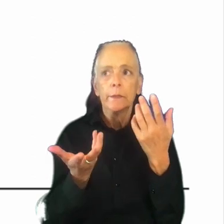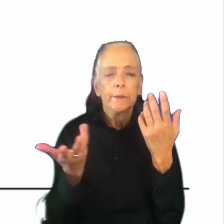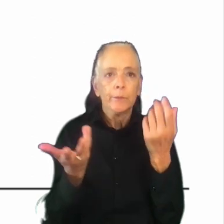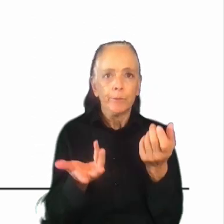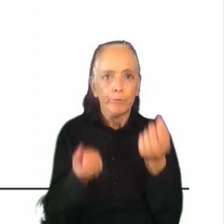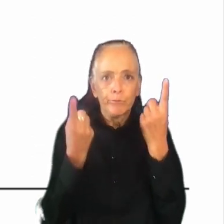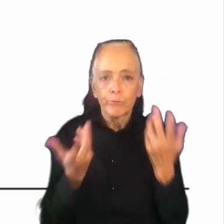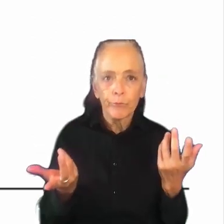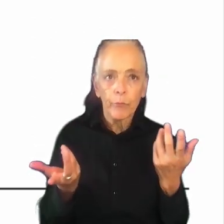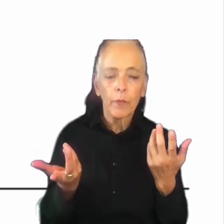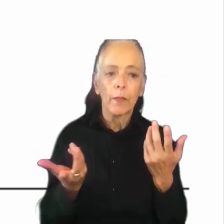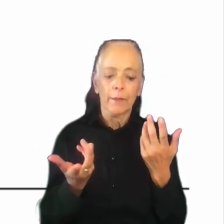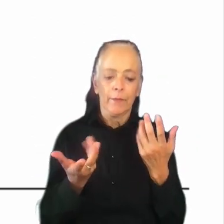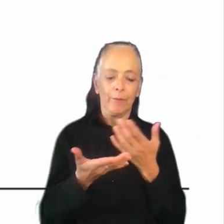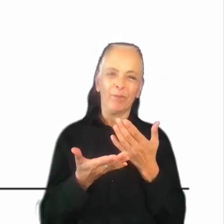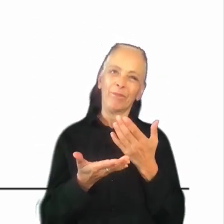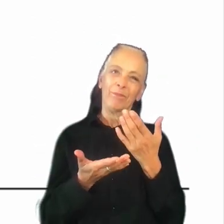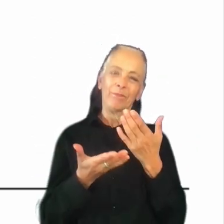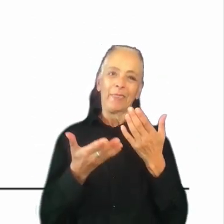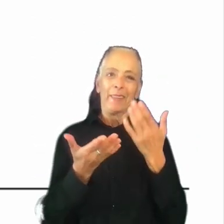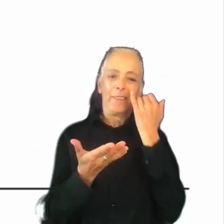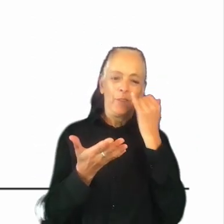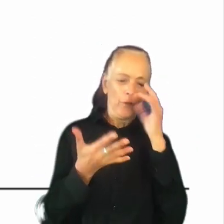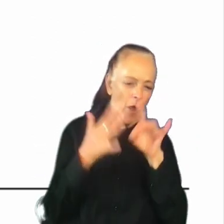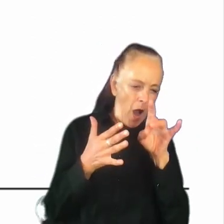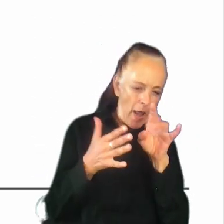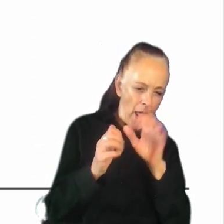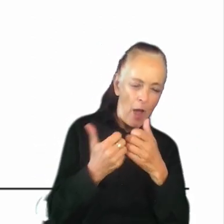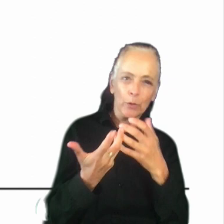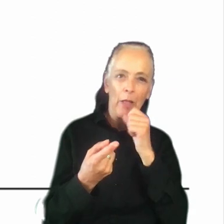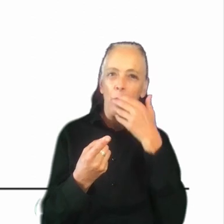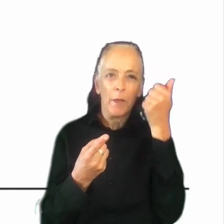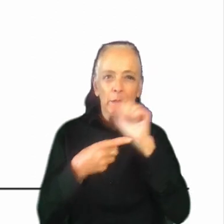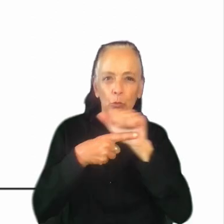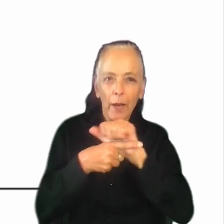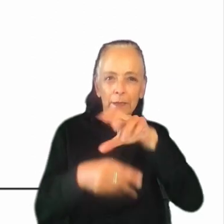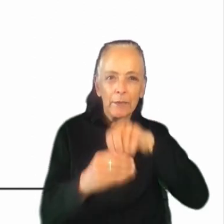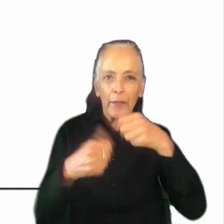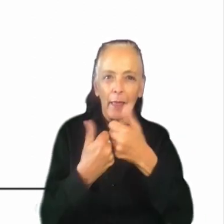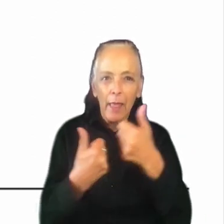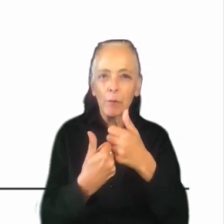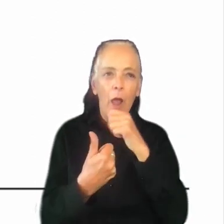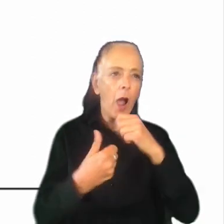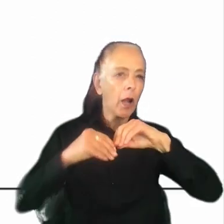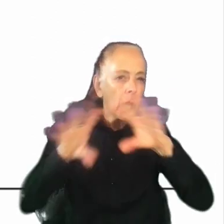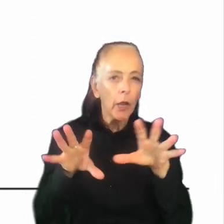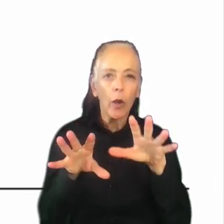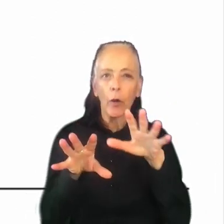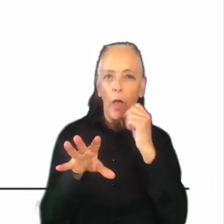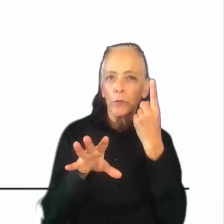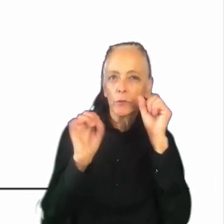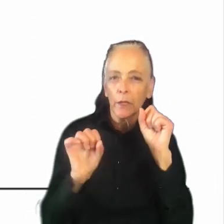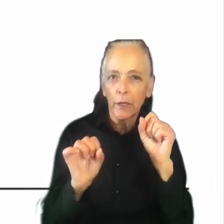do places that don't follow many of the best practices around how to make games understandable and usable as we